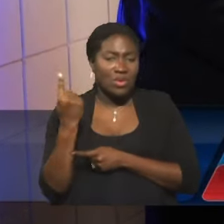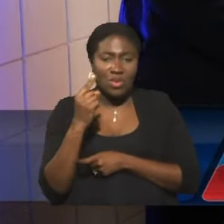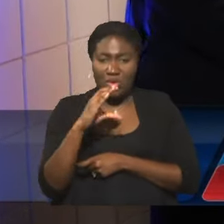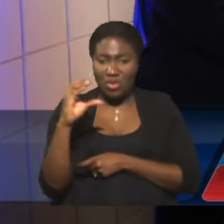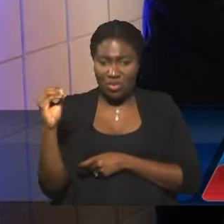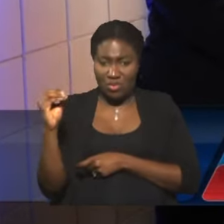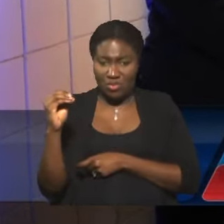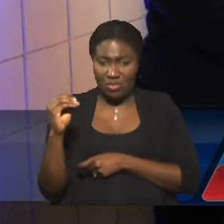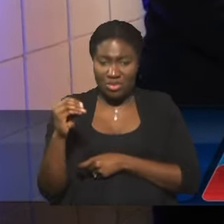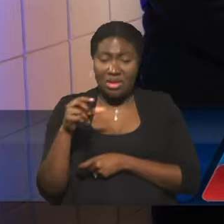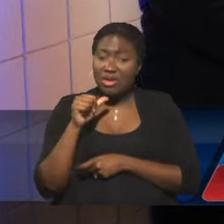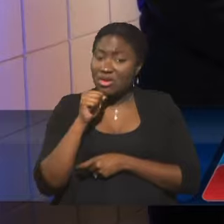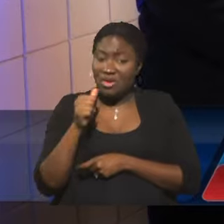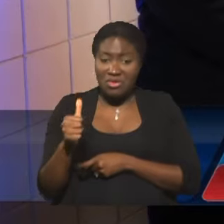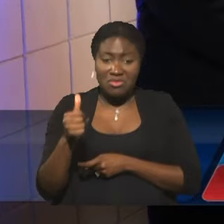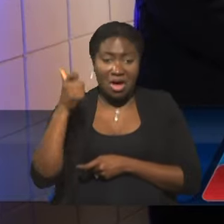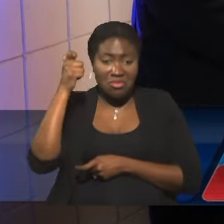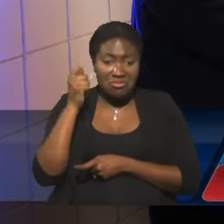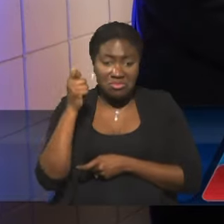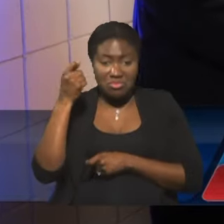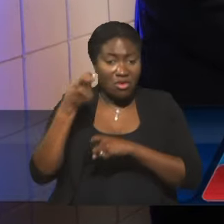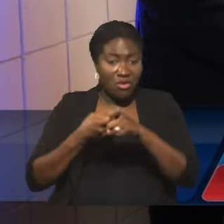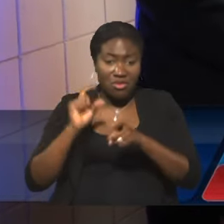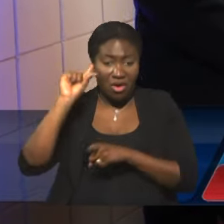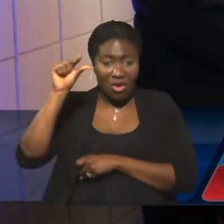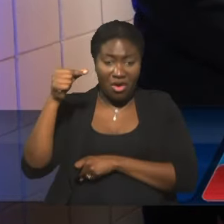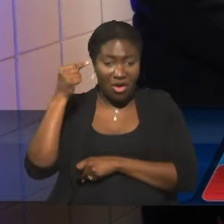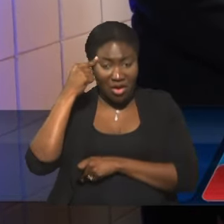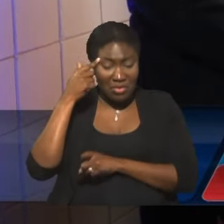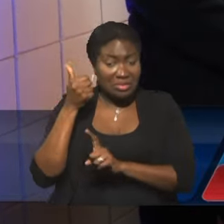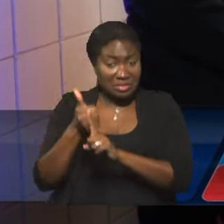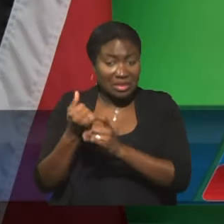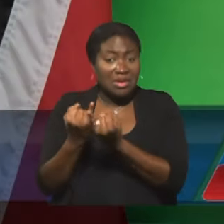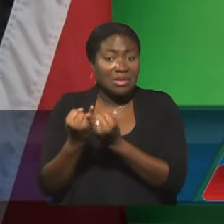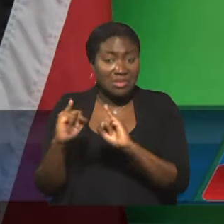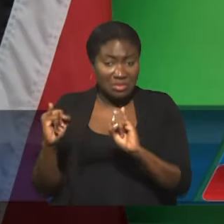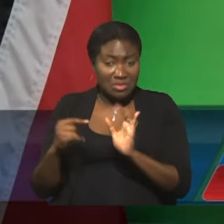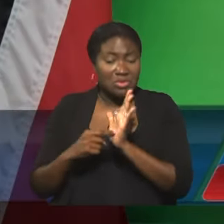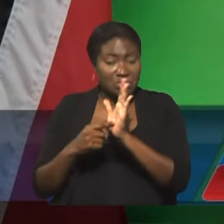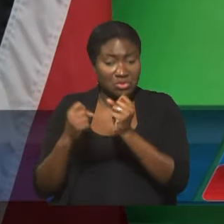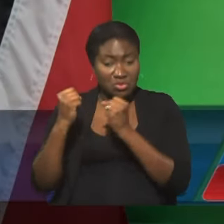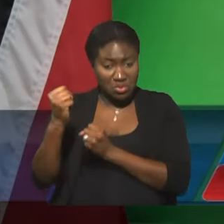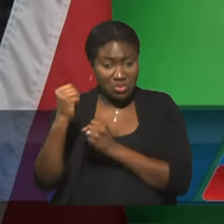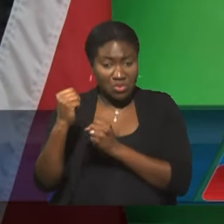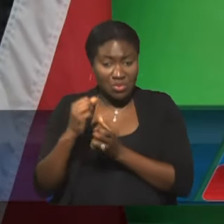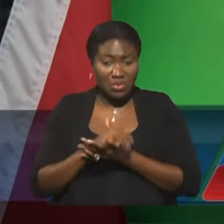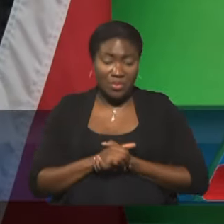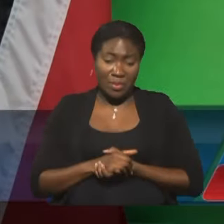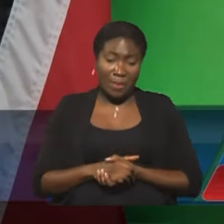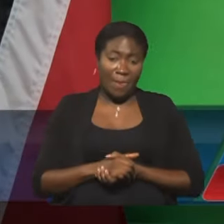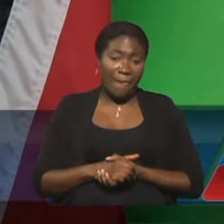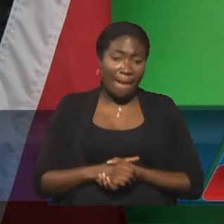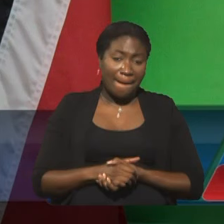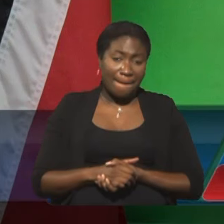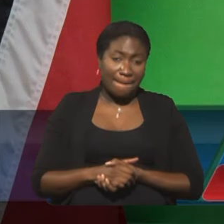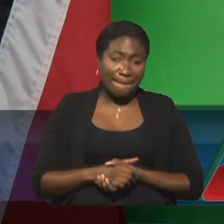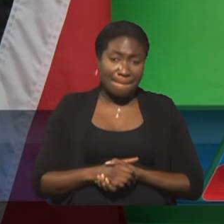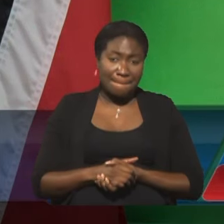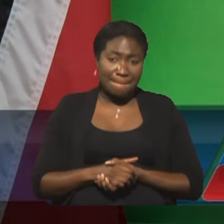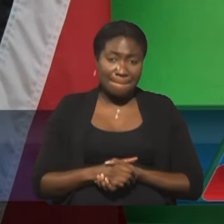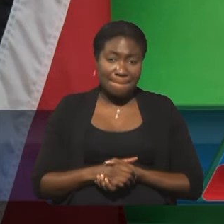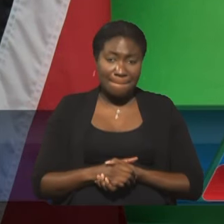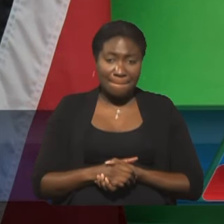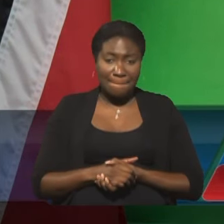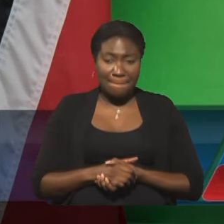company functioning without government subventions and is testament to its resilience and consistency.